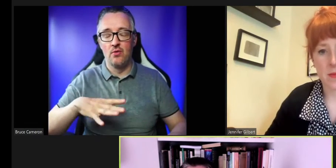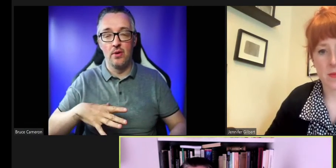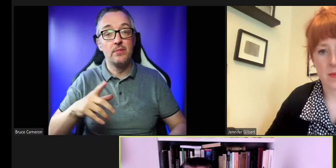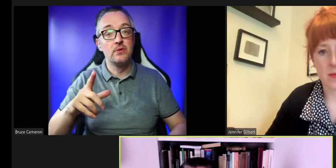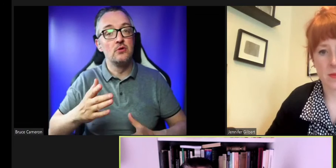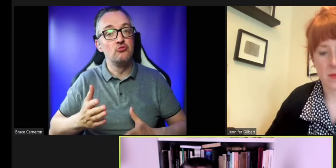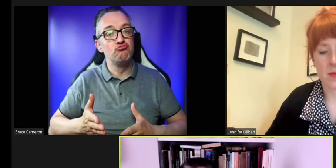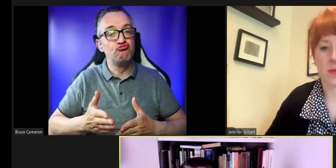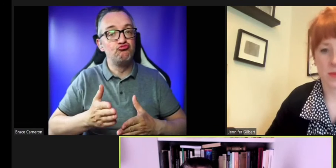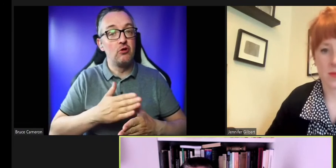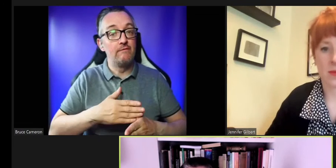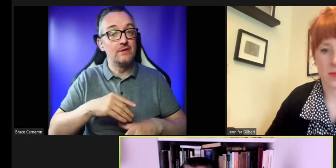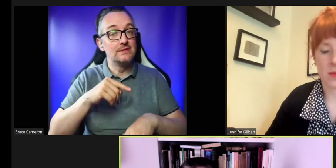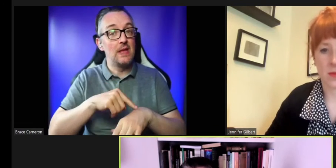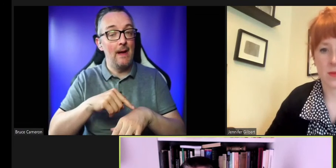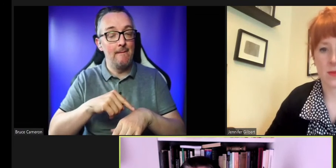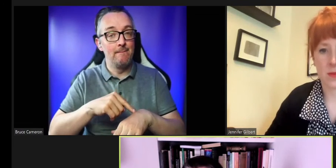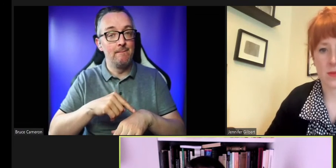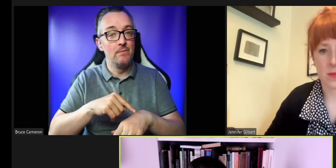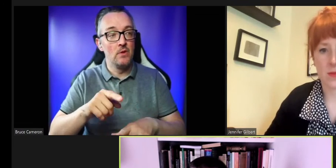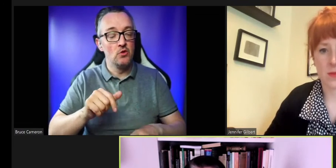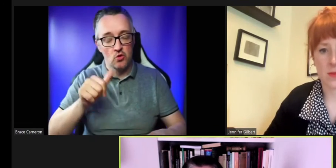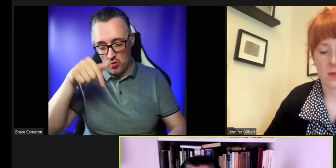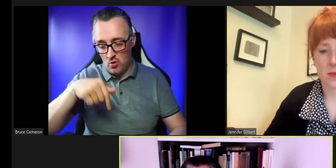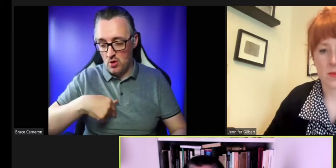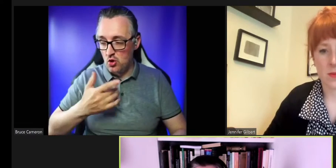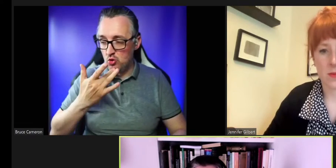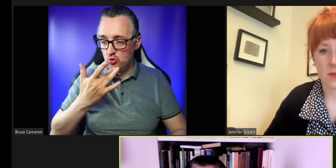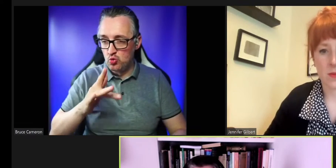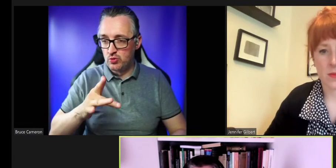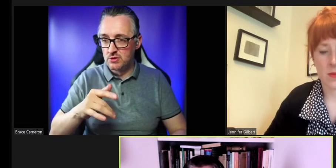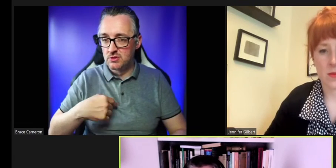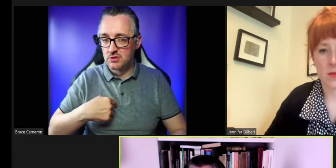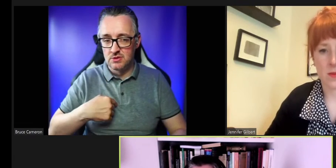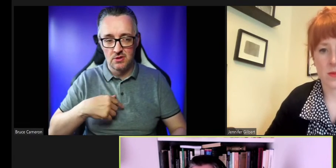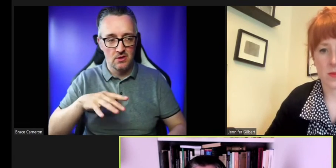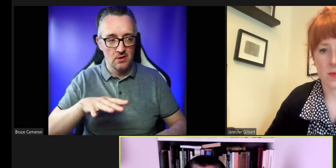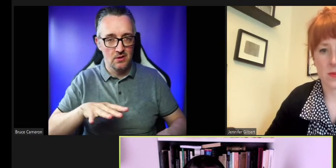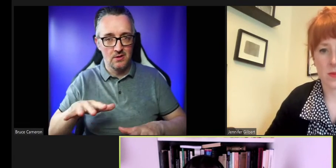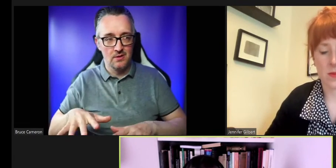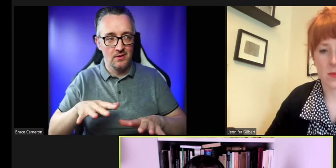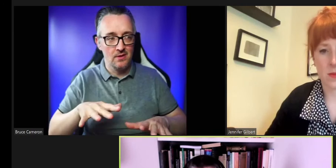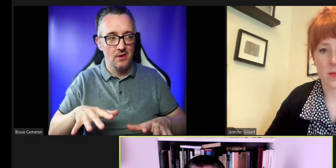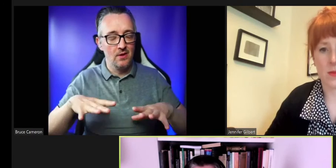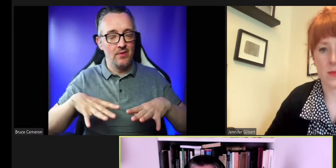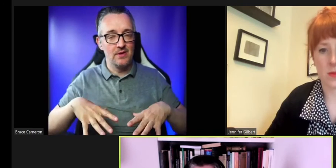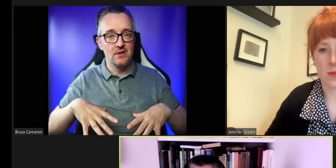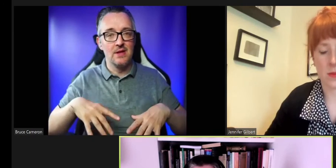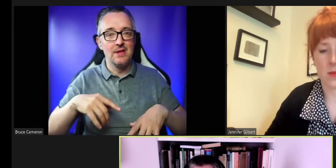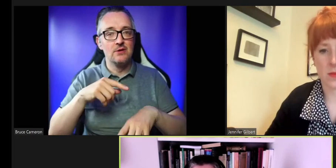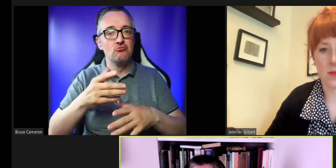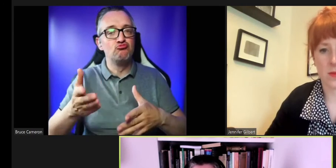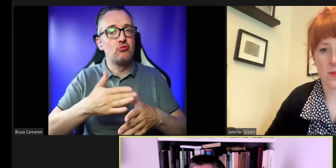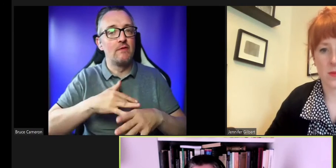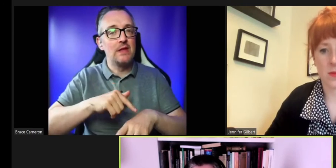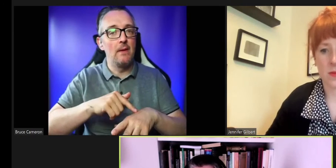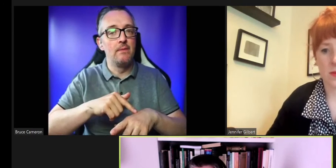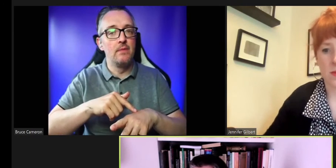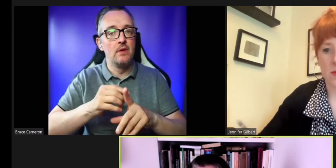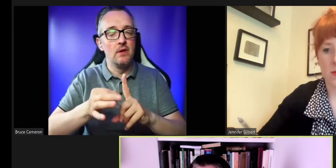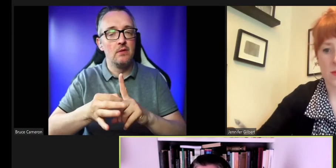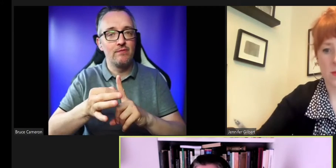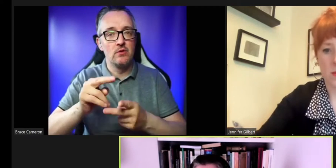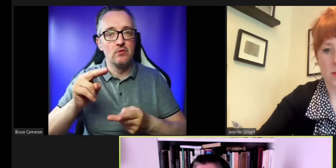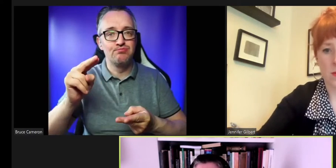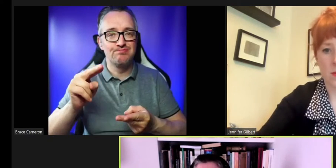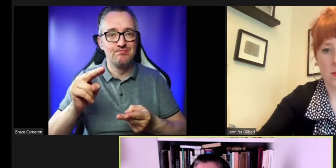takes less as you get more used to balancing out your days in a more global sense, if that makes sense. So I think if you have lots of